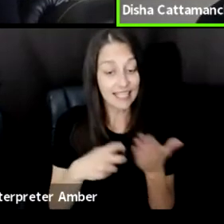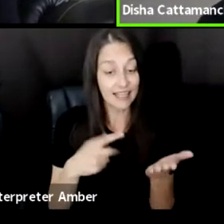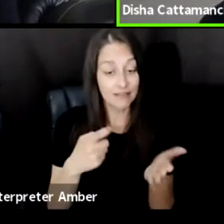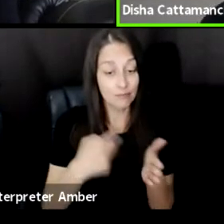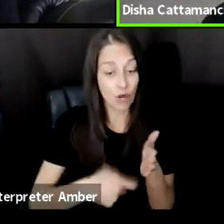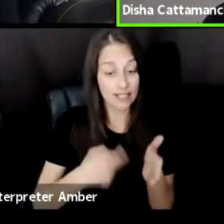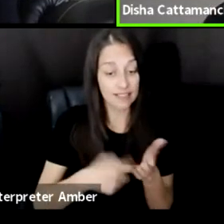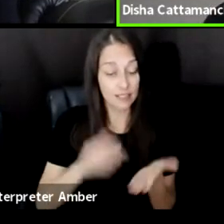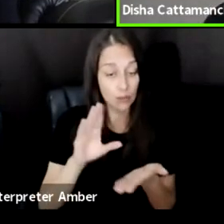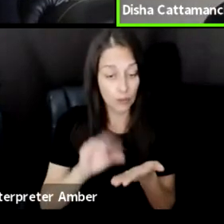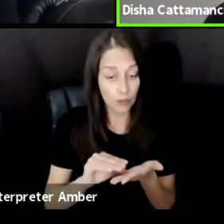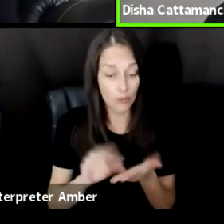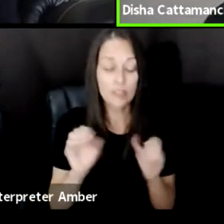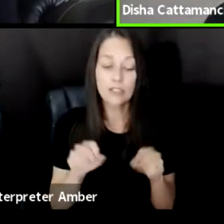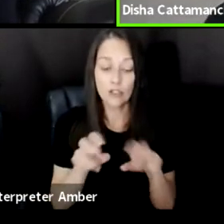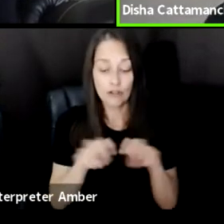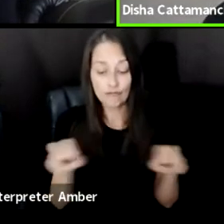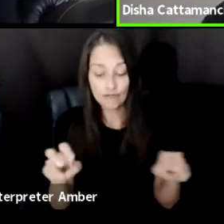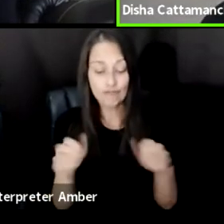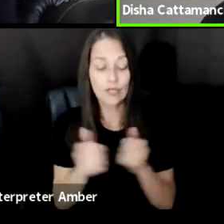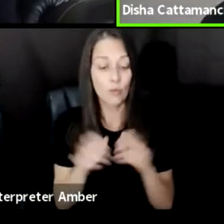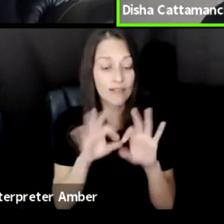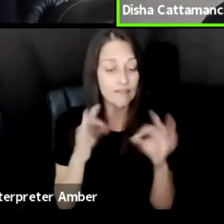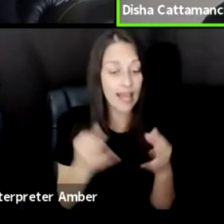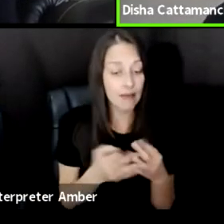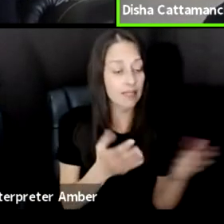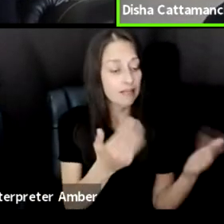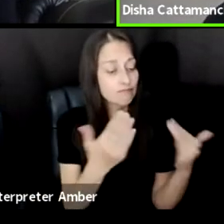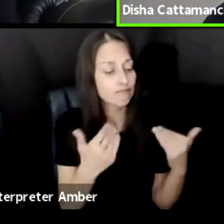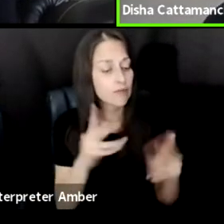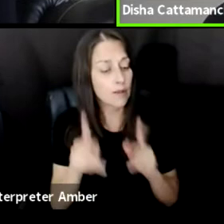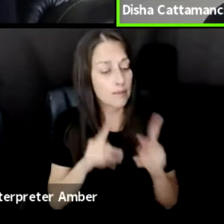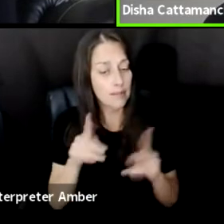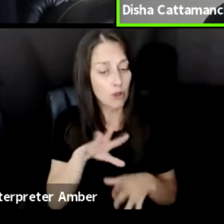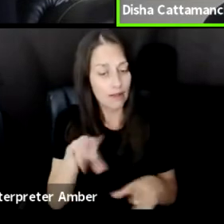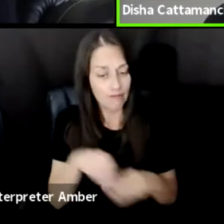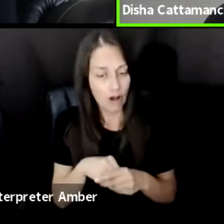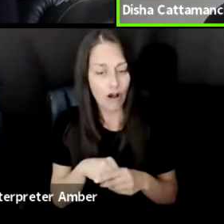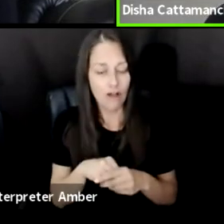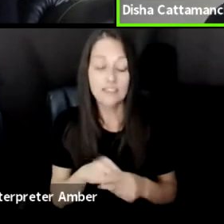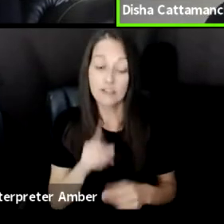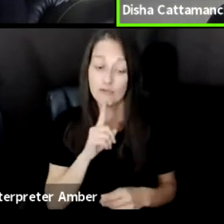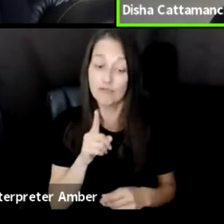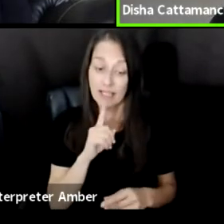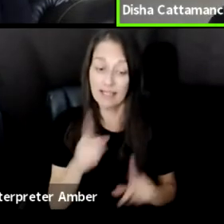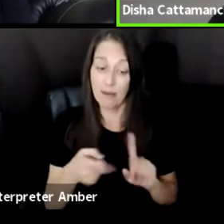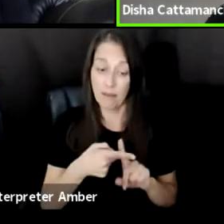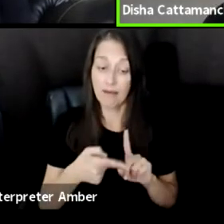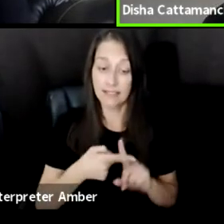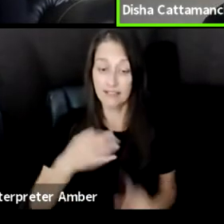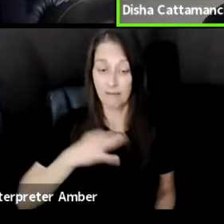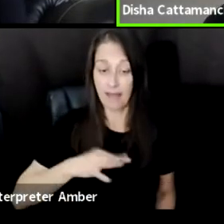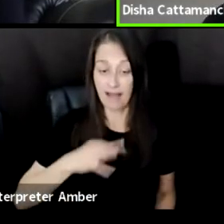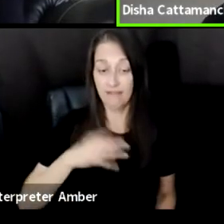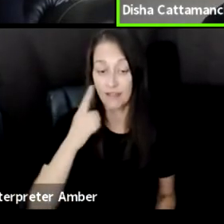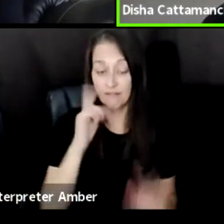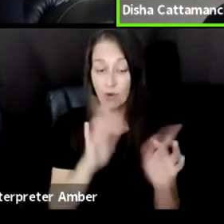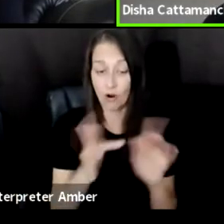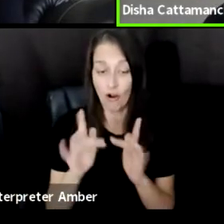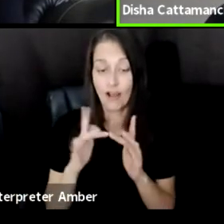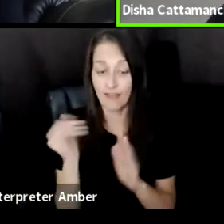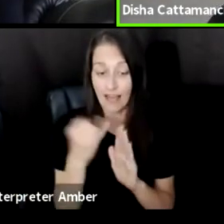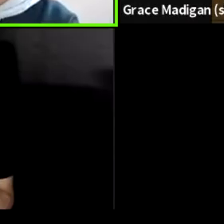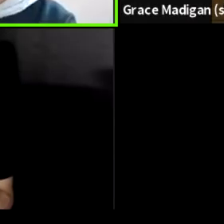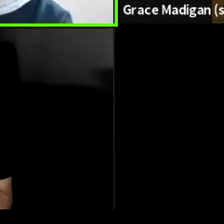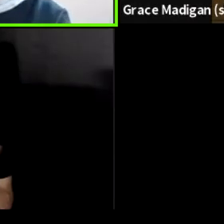involved that way. And I think that was just a huge pro of online art in general, though I am very happy of things moving